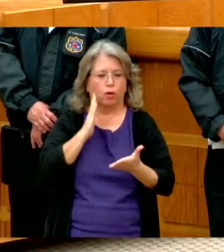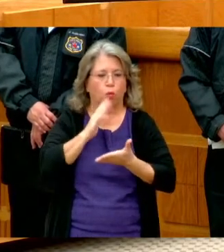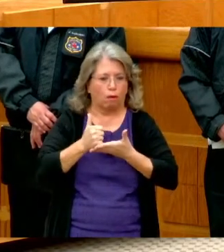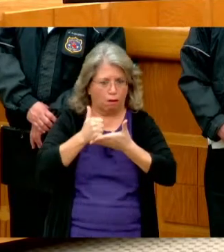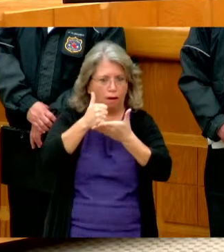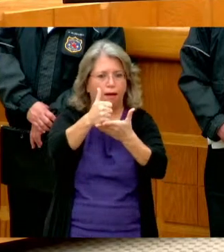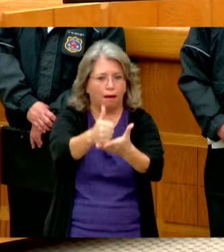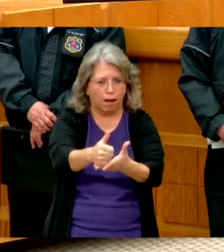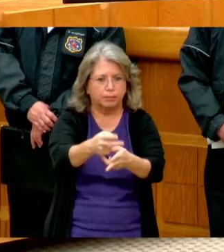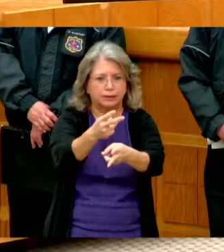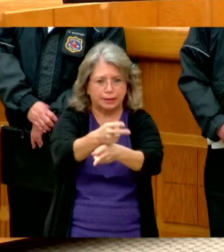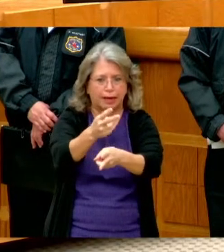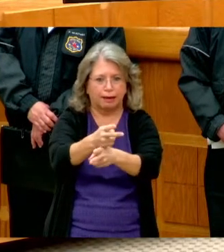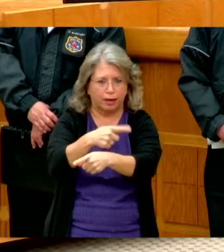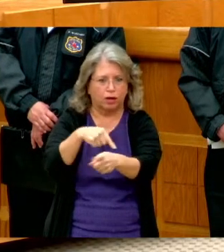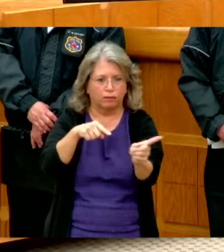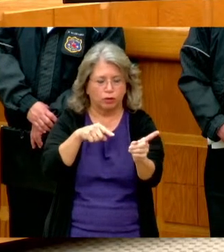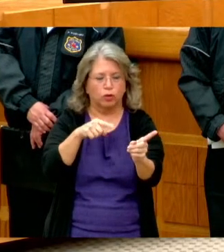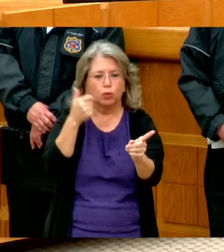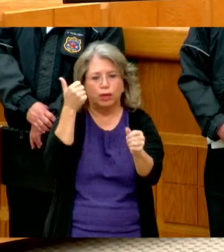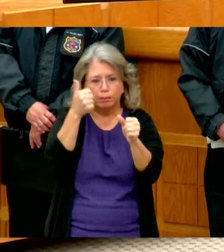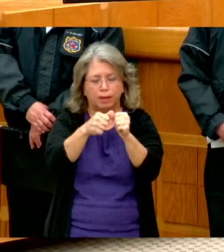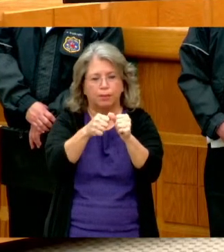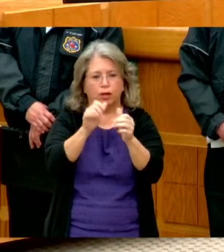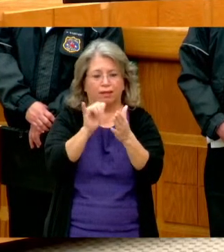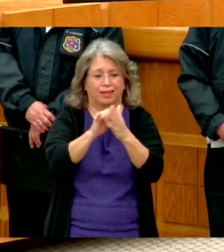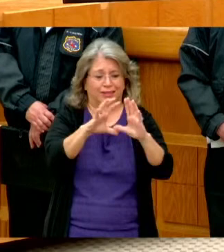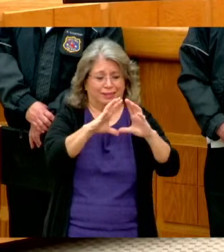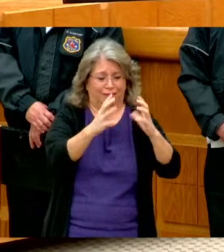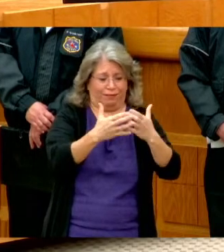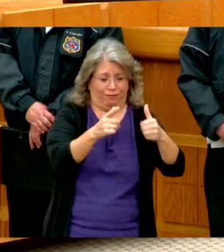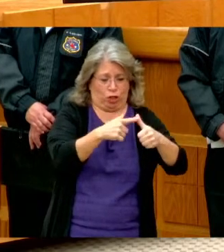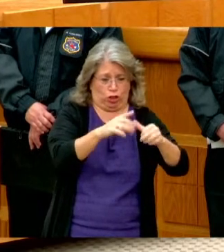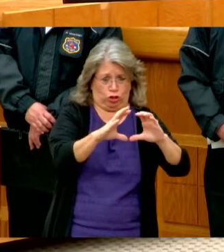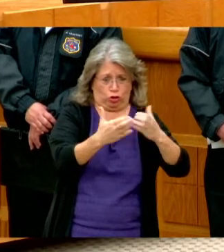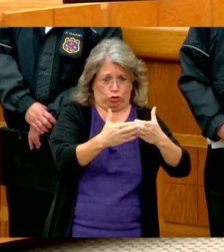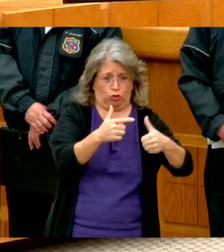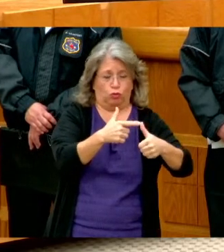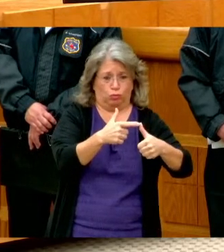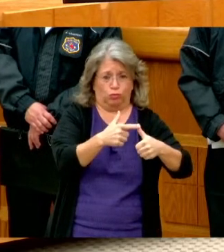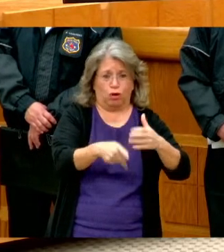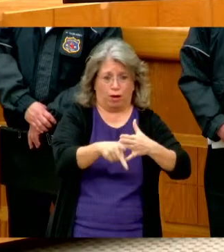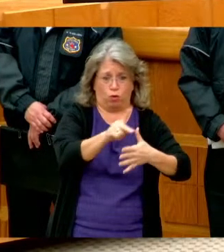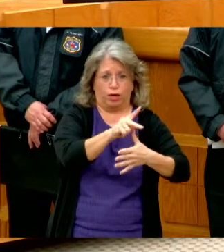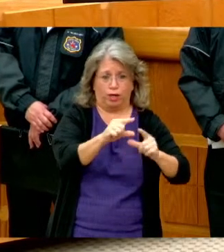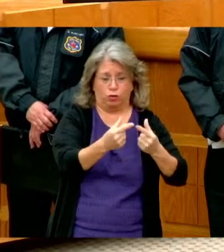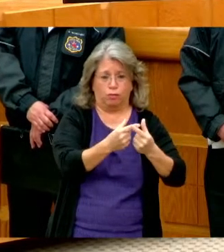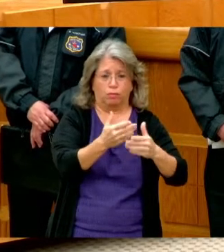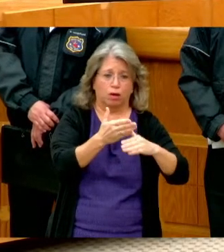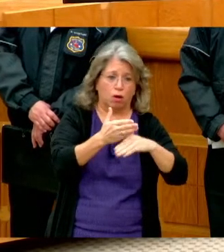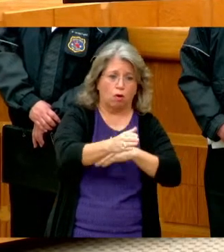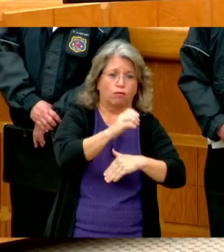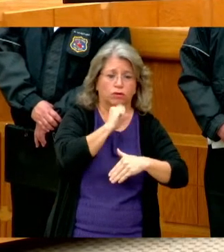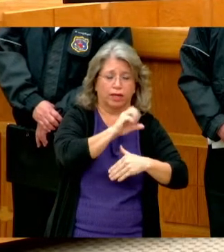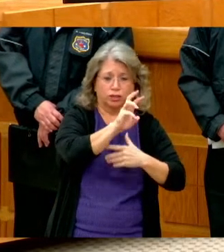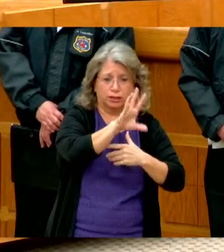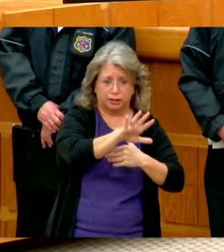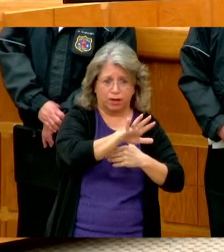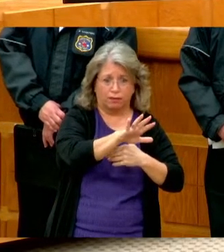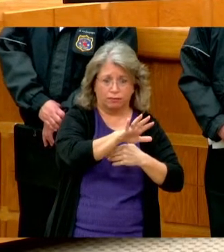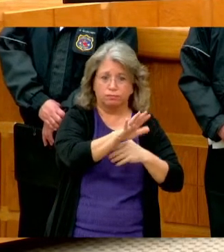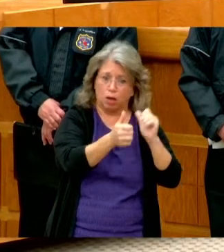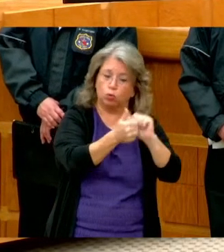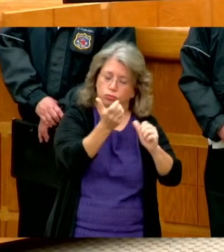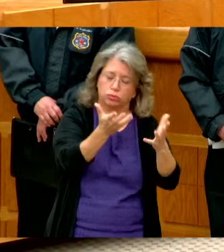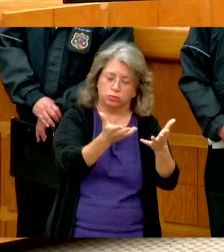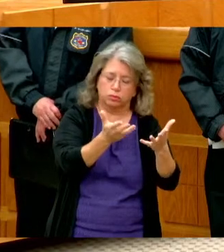the population that we're working with is over 65. And so, for the most part, plus our chronic conditions, we want